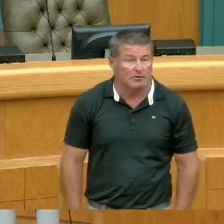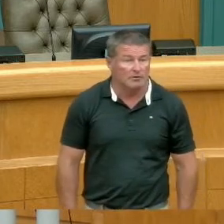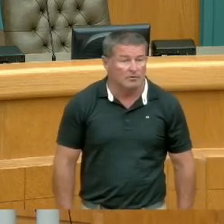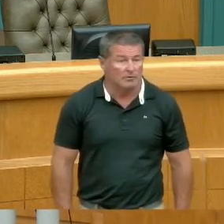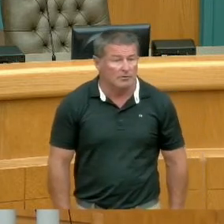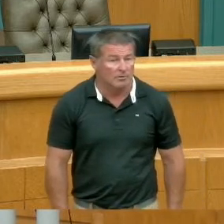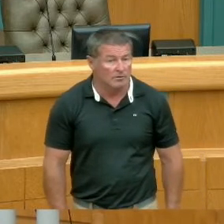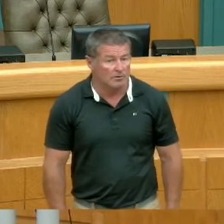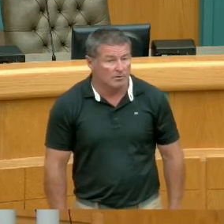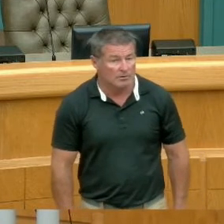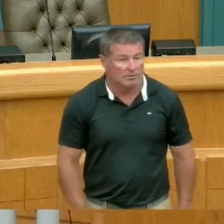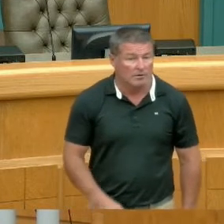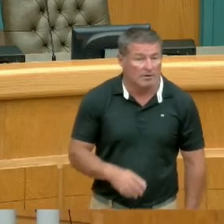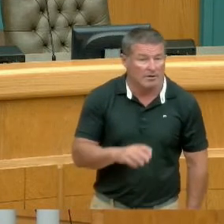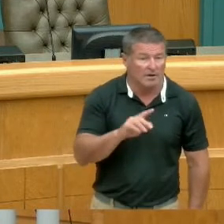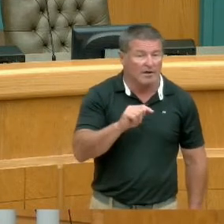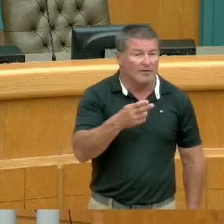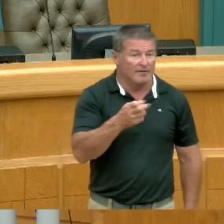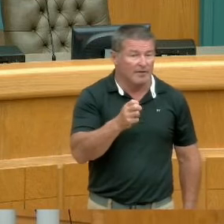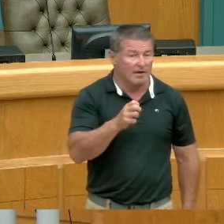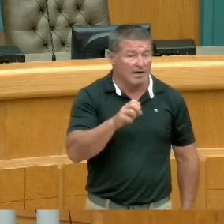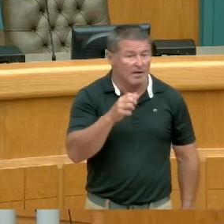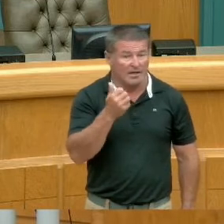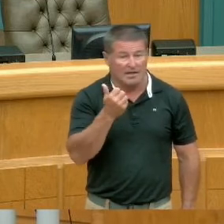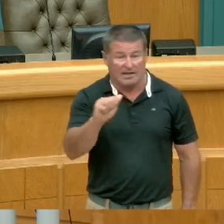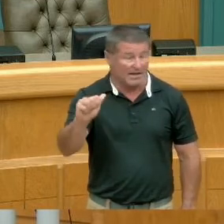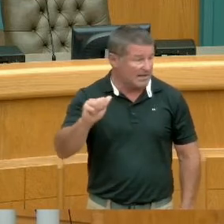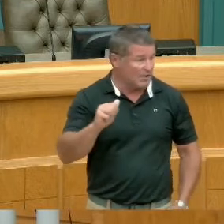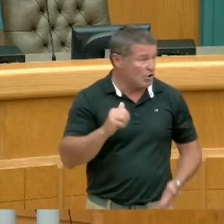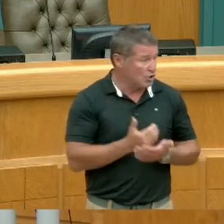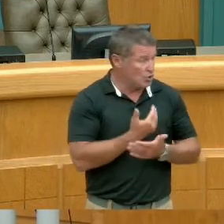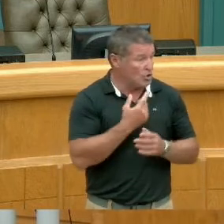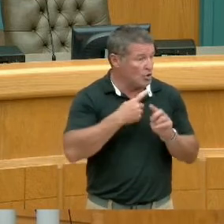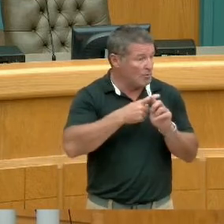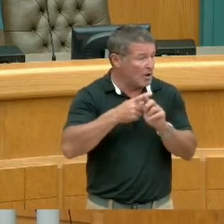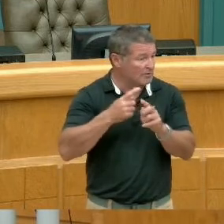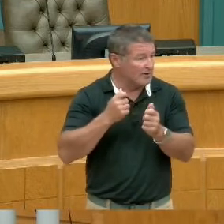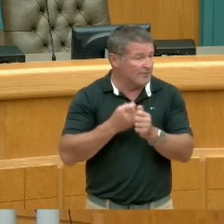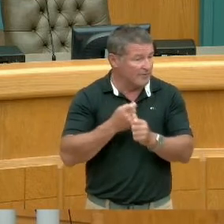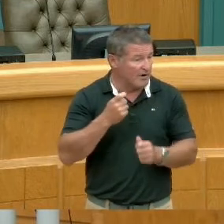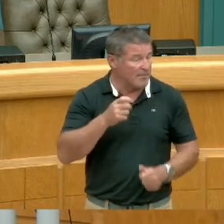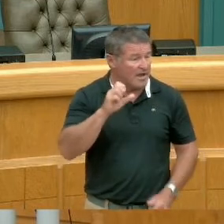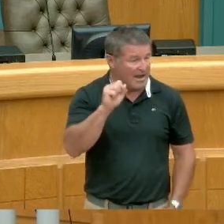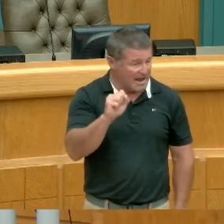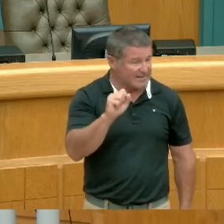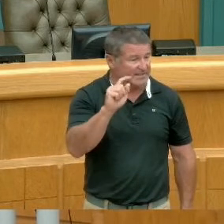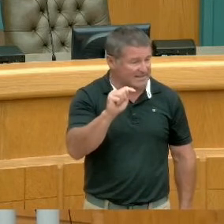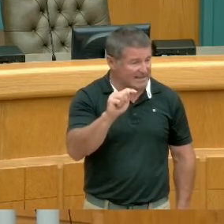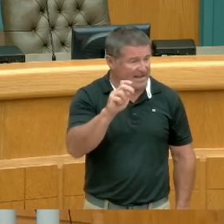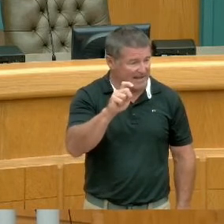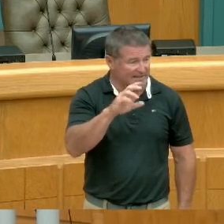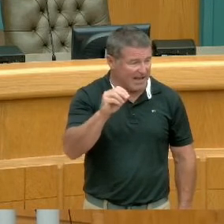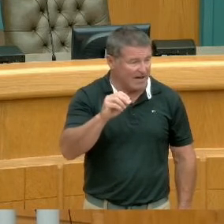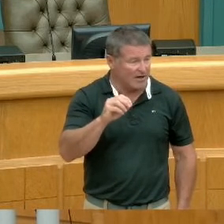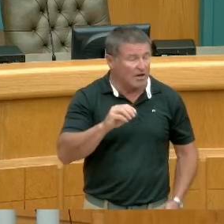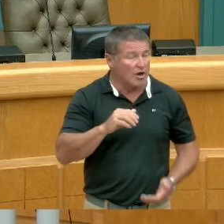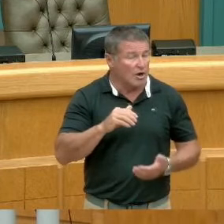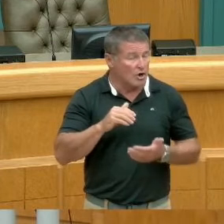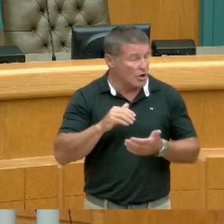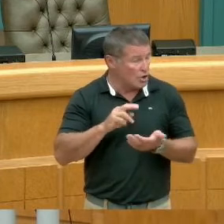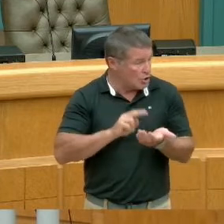And the daily, are there new positives from the STX/nursing homes? STX, we had 1